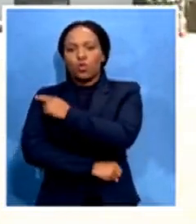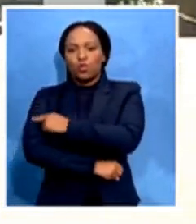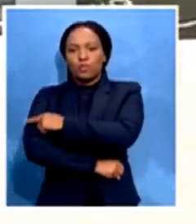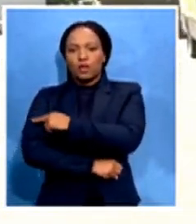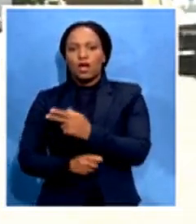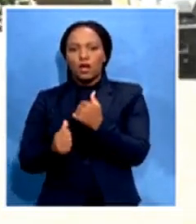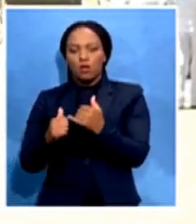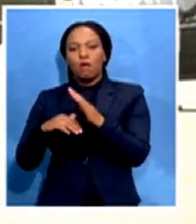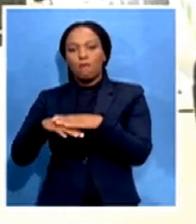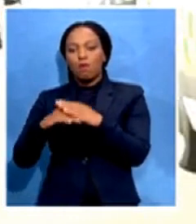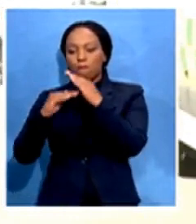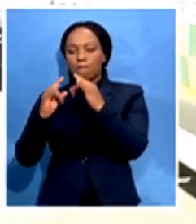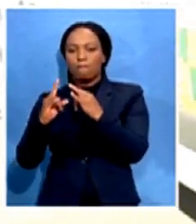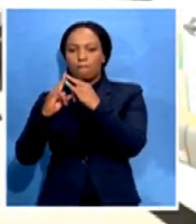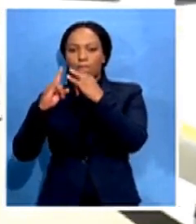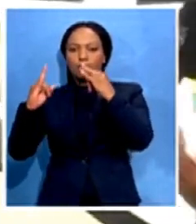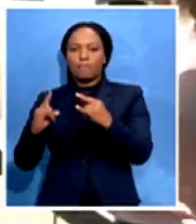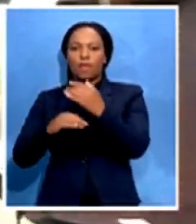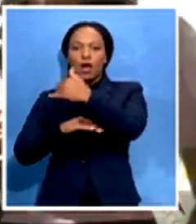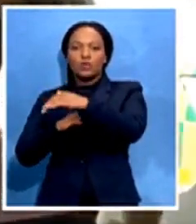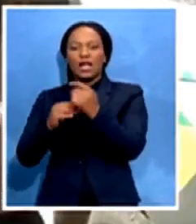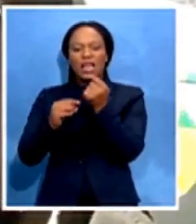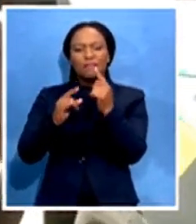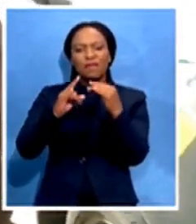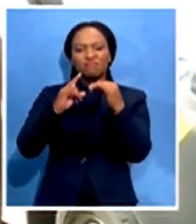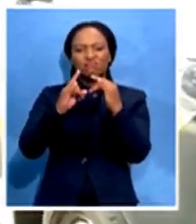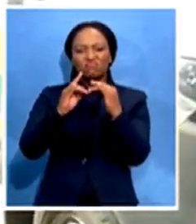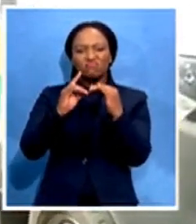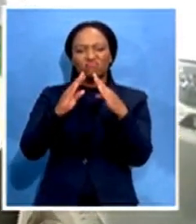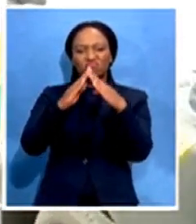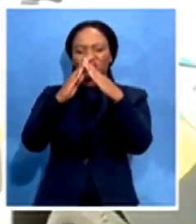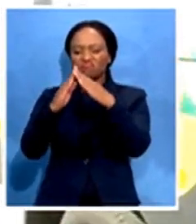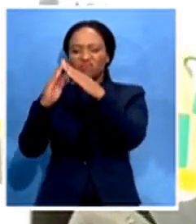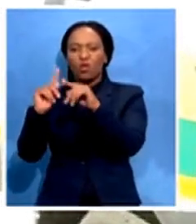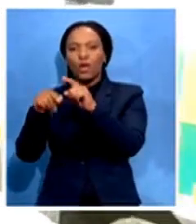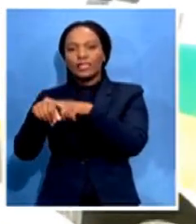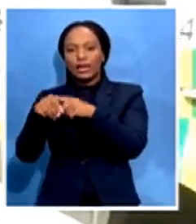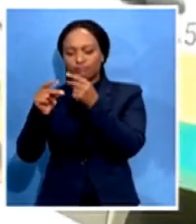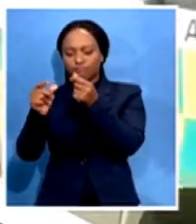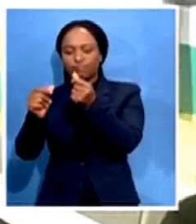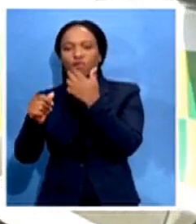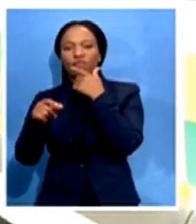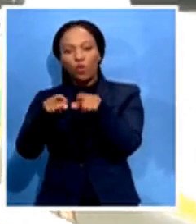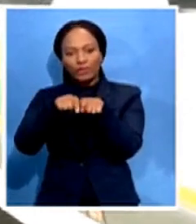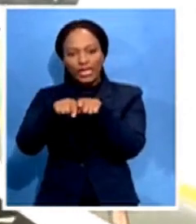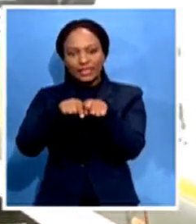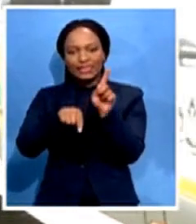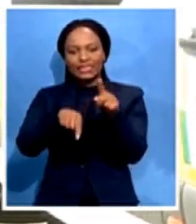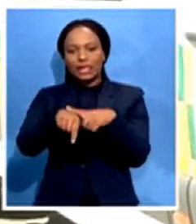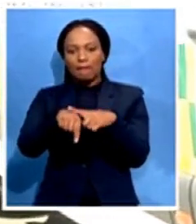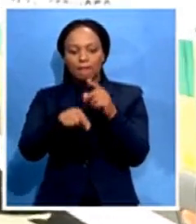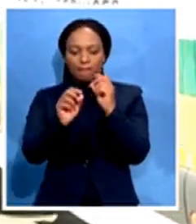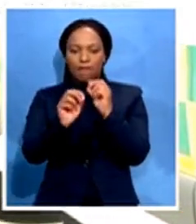little buildings that will assist in the turnaround time with testing, and therefore it will also help with ensuring